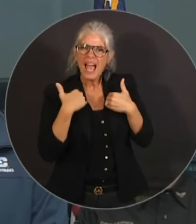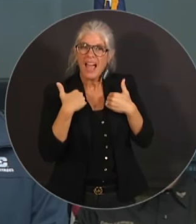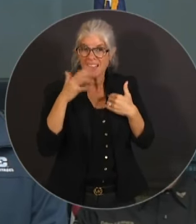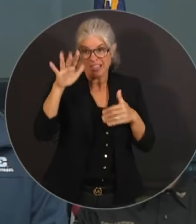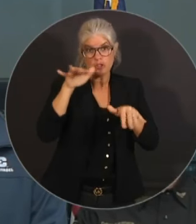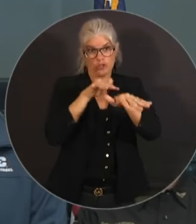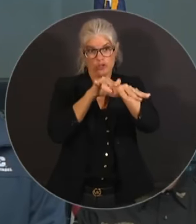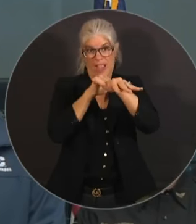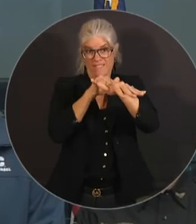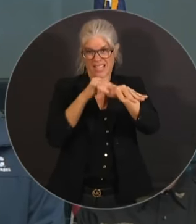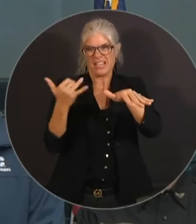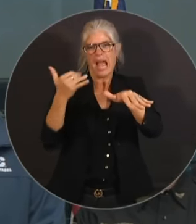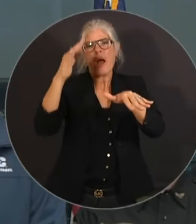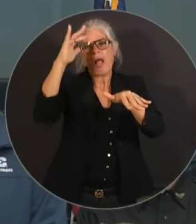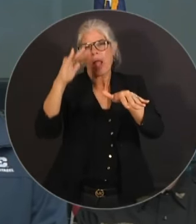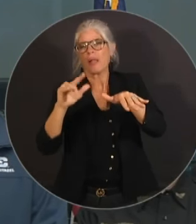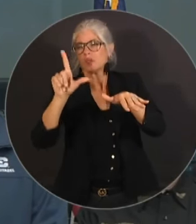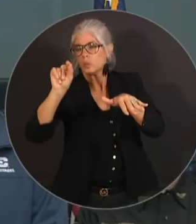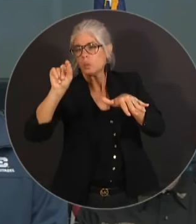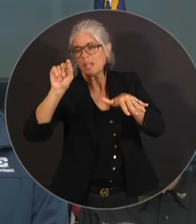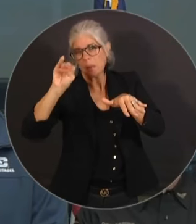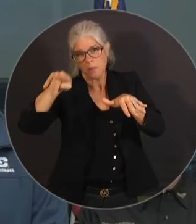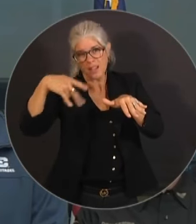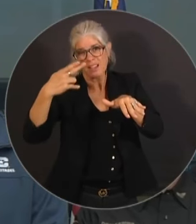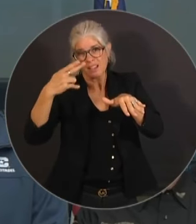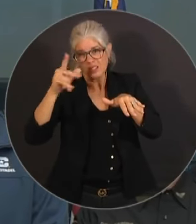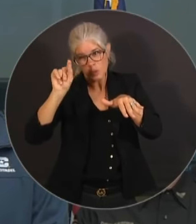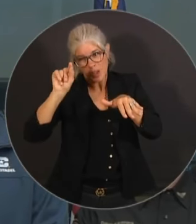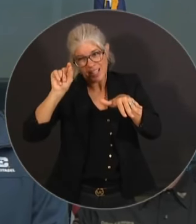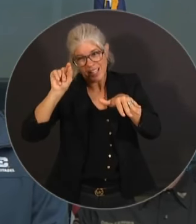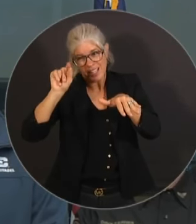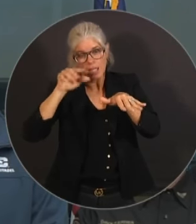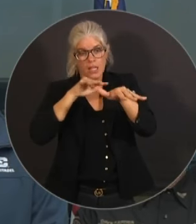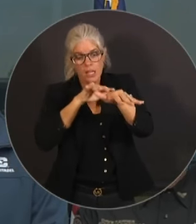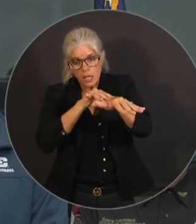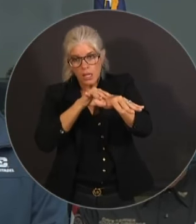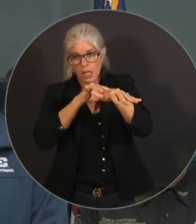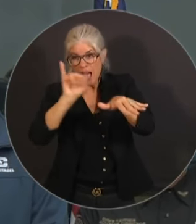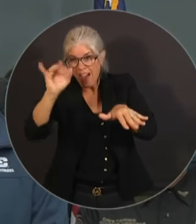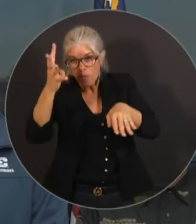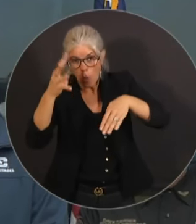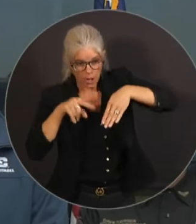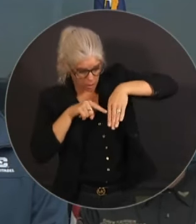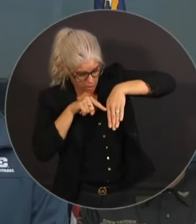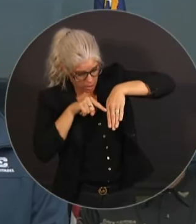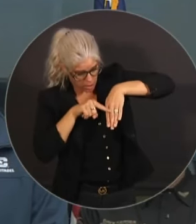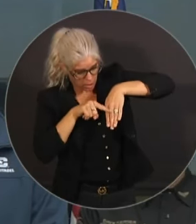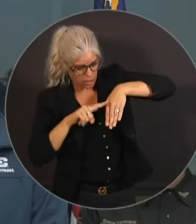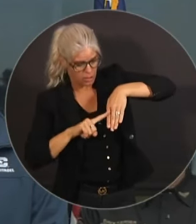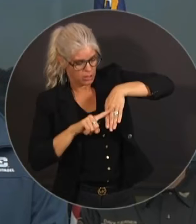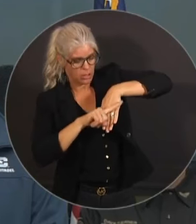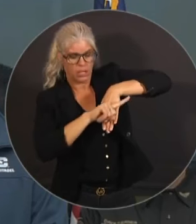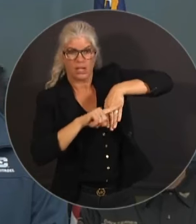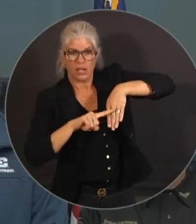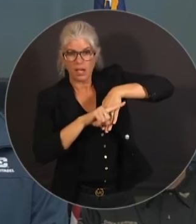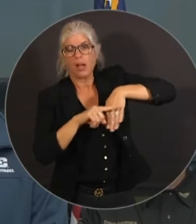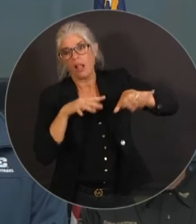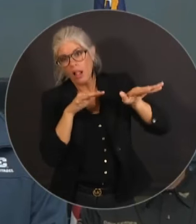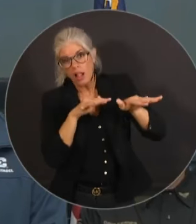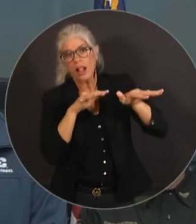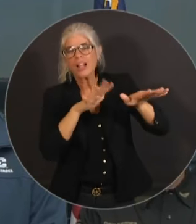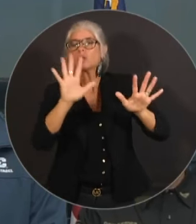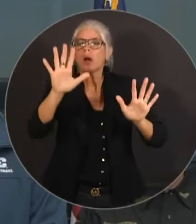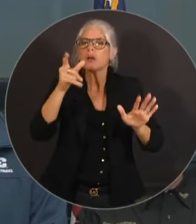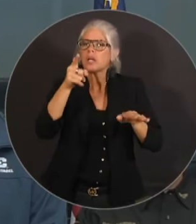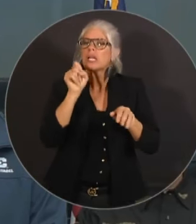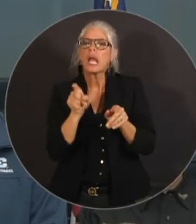I-4 and I-75. I mean, those are roads that can have bad traffic generally, but I mean, that's slower than normal. As we got to 1